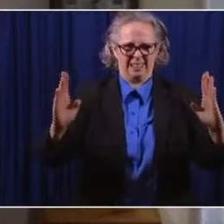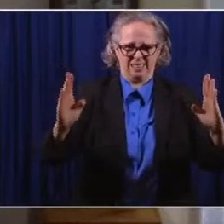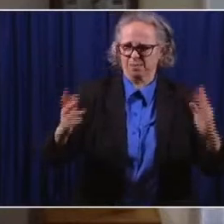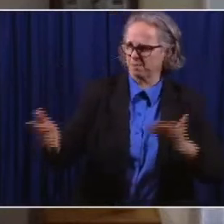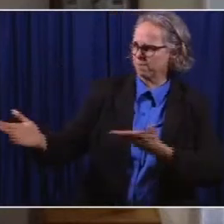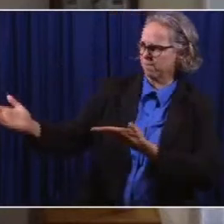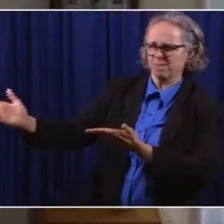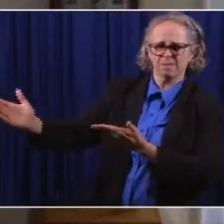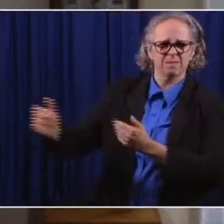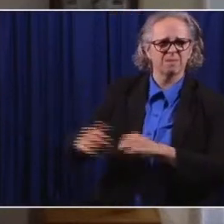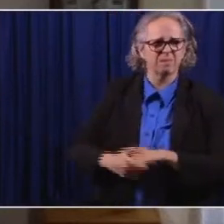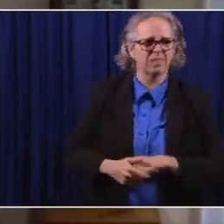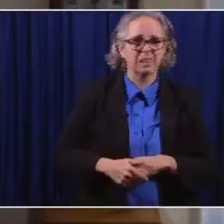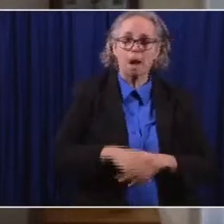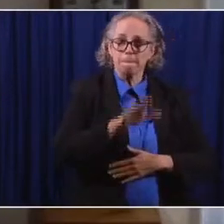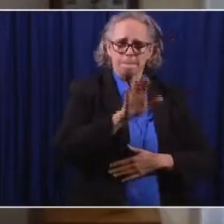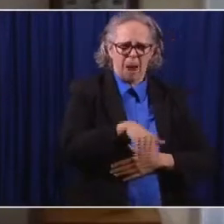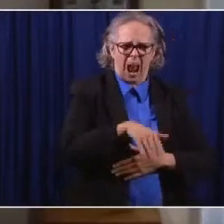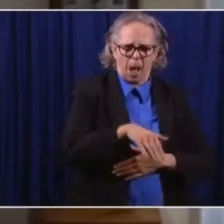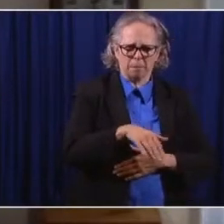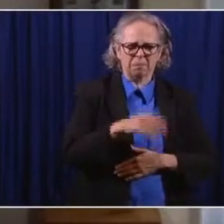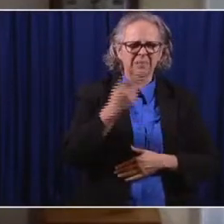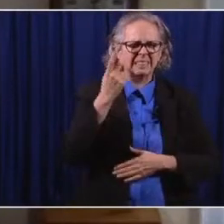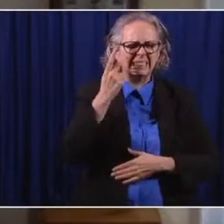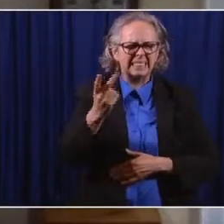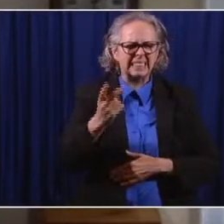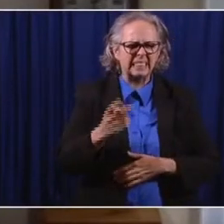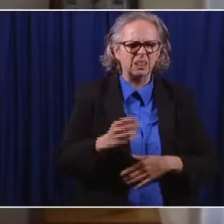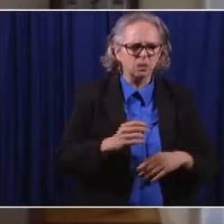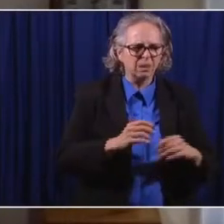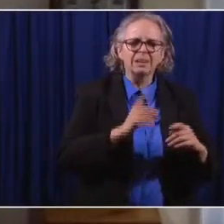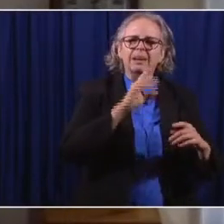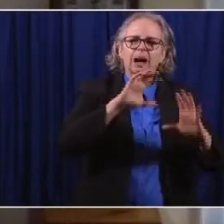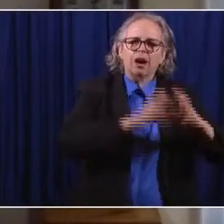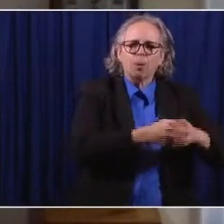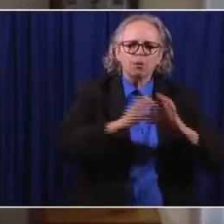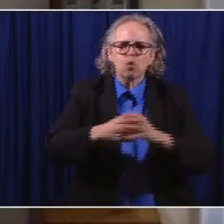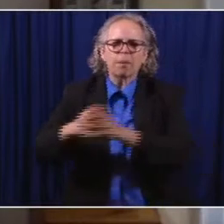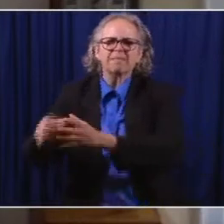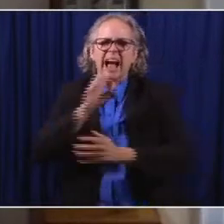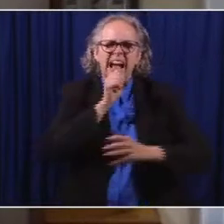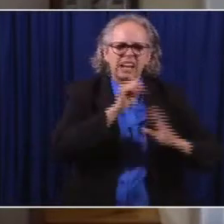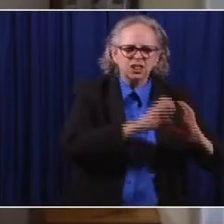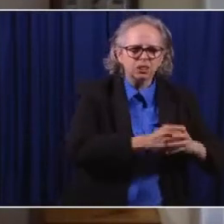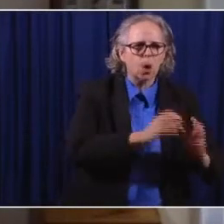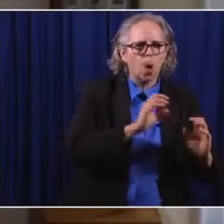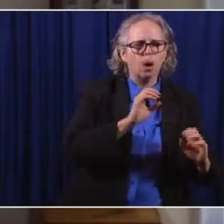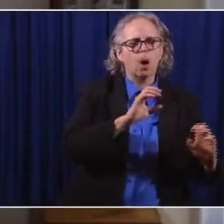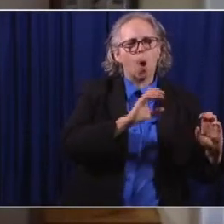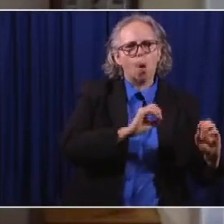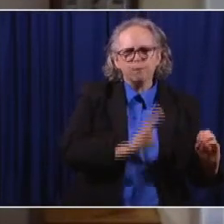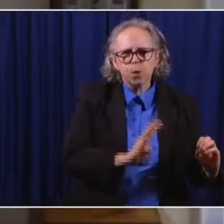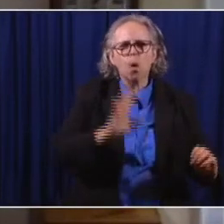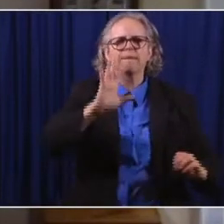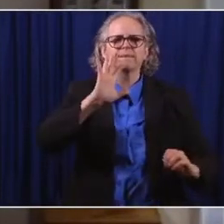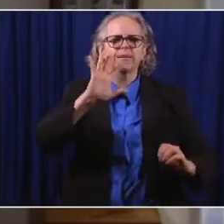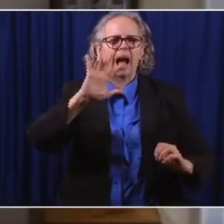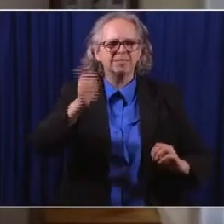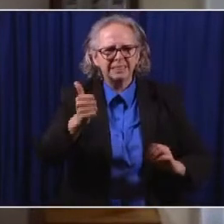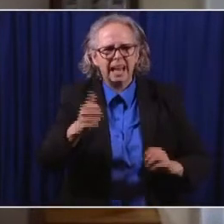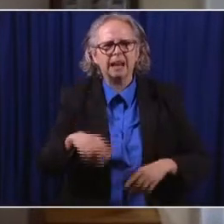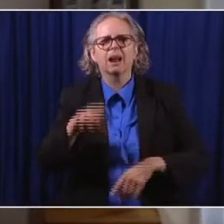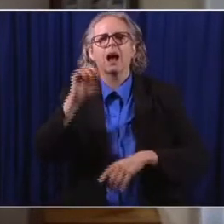up, you're 5 to 10 years of age, then 11 to 13, then 14 to 17. And then you get